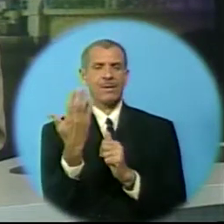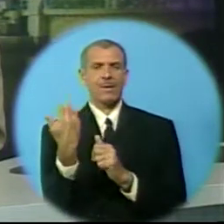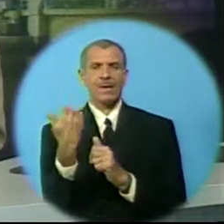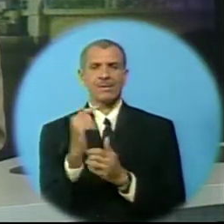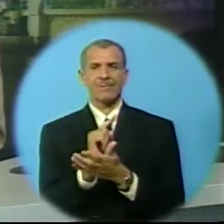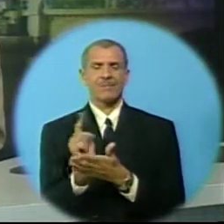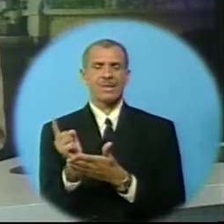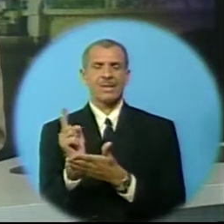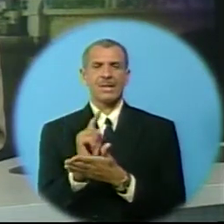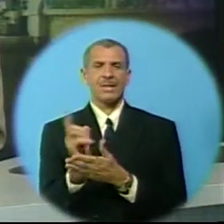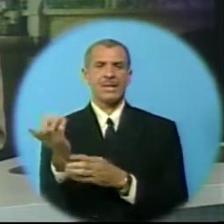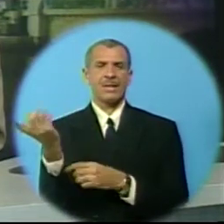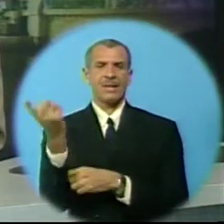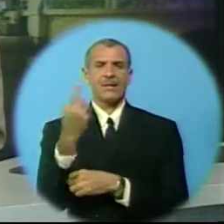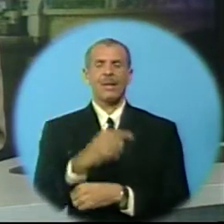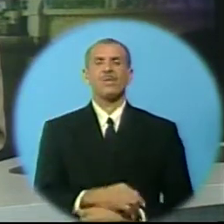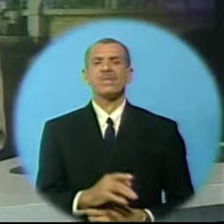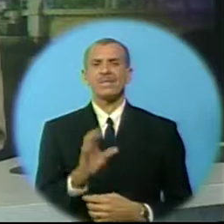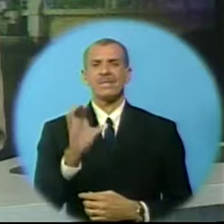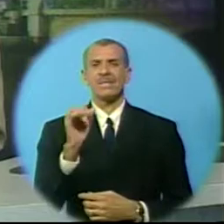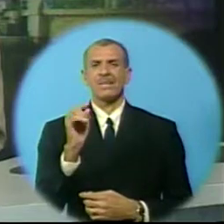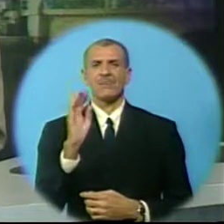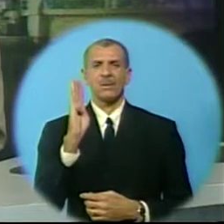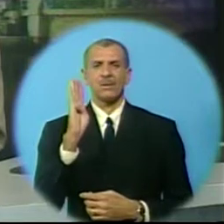was CBC's Anne-Marie Burke.